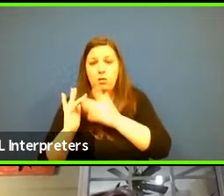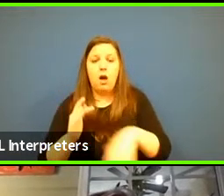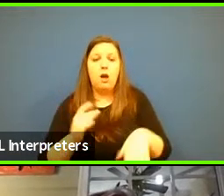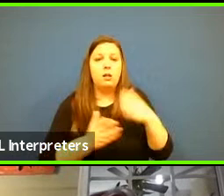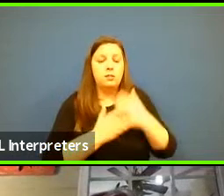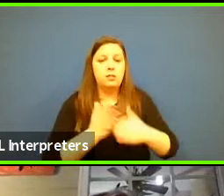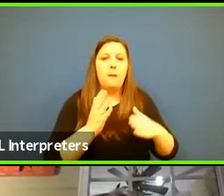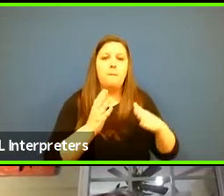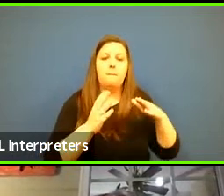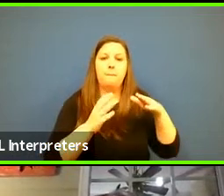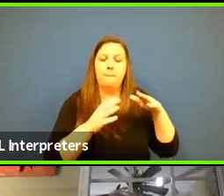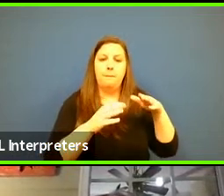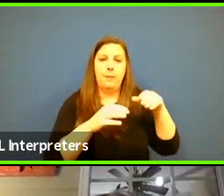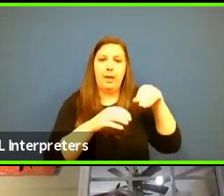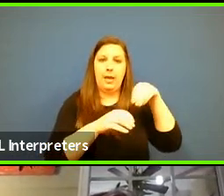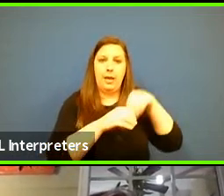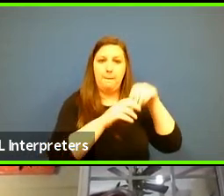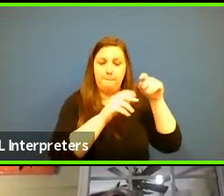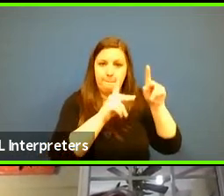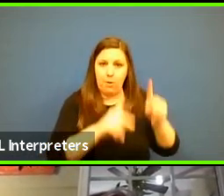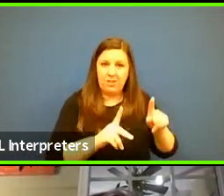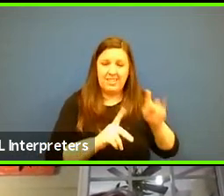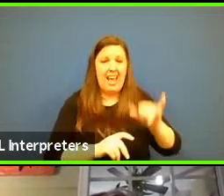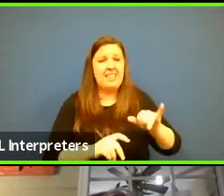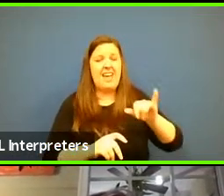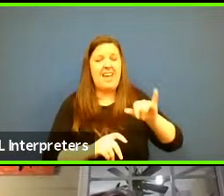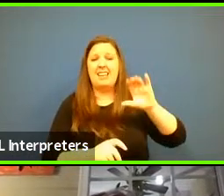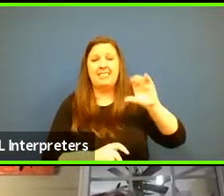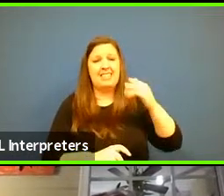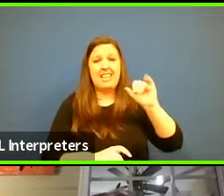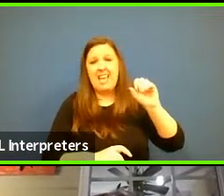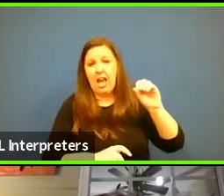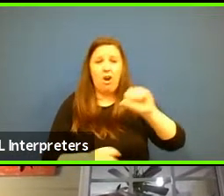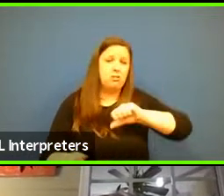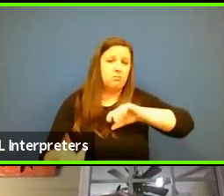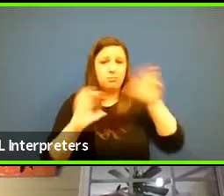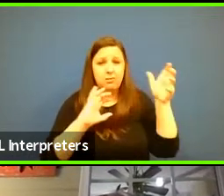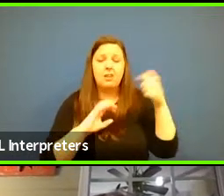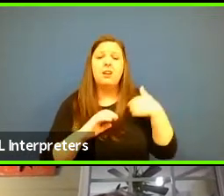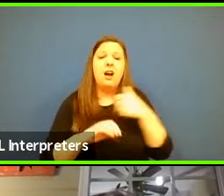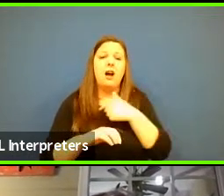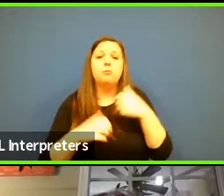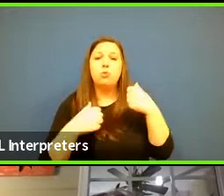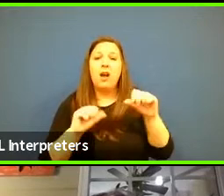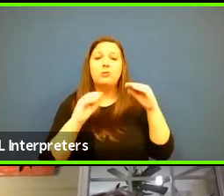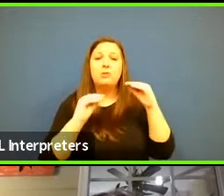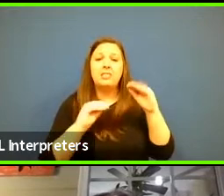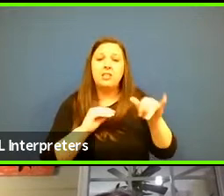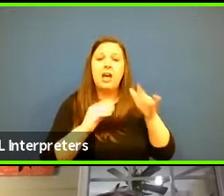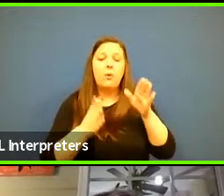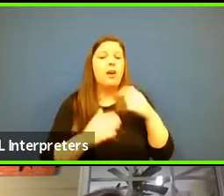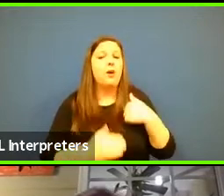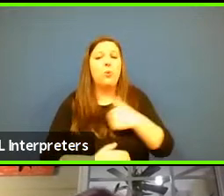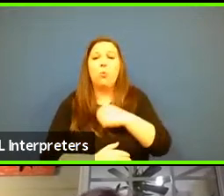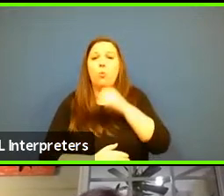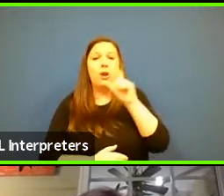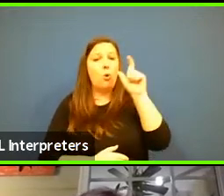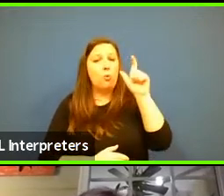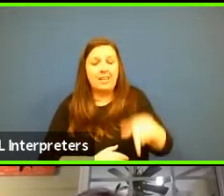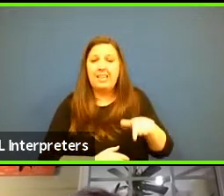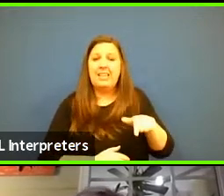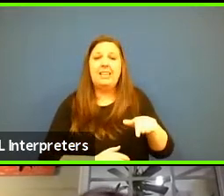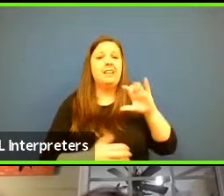that's chaos. I mean, I'm trying to teach that way, and it's chaos. So we don't need chaos right now. We need a functioning,